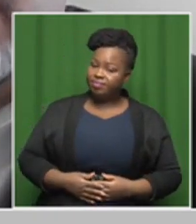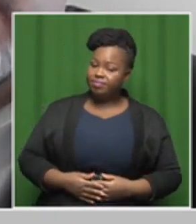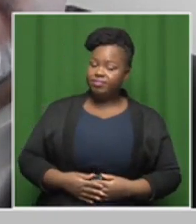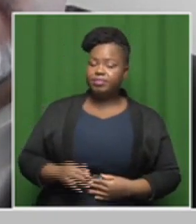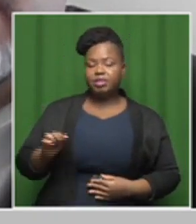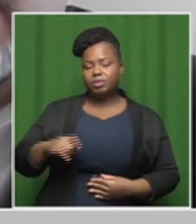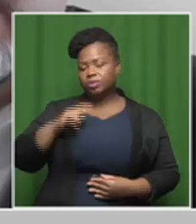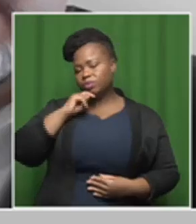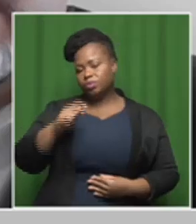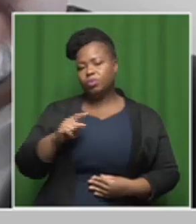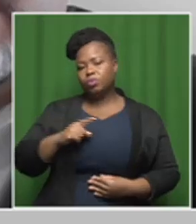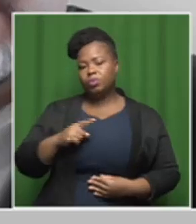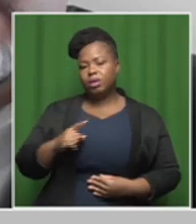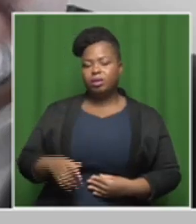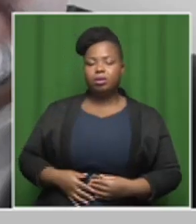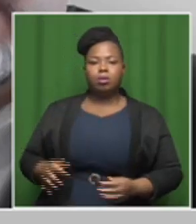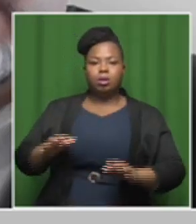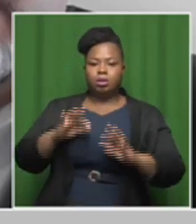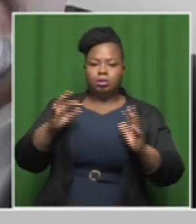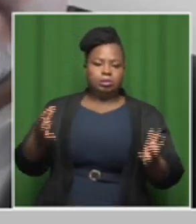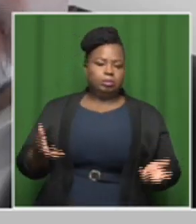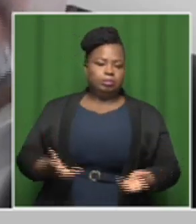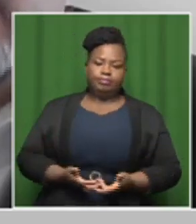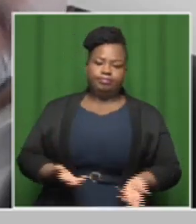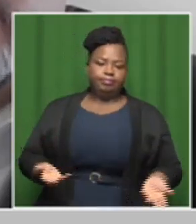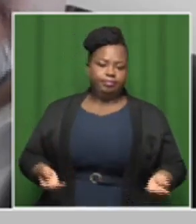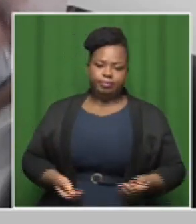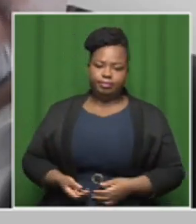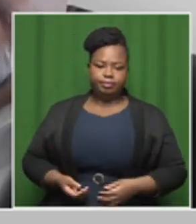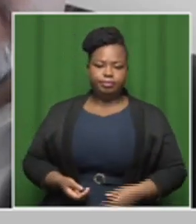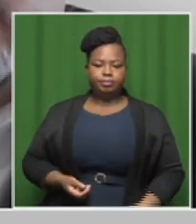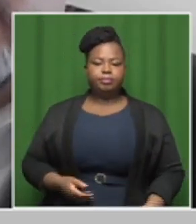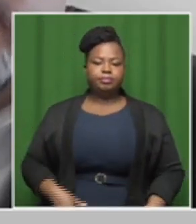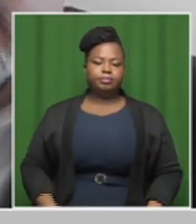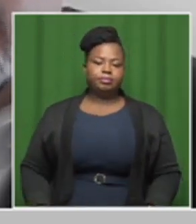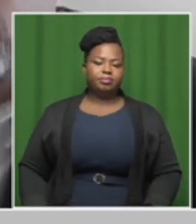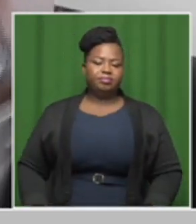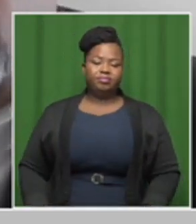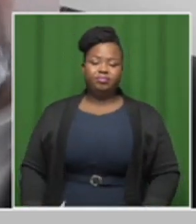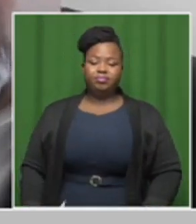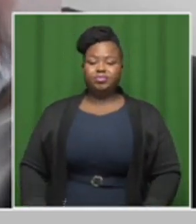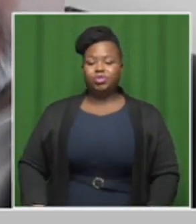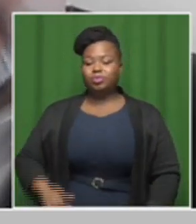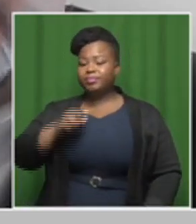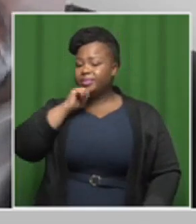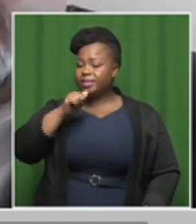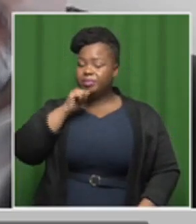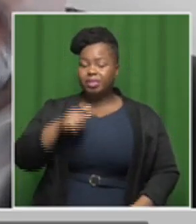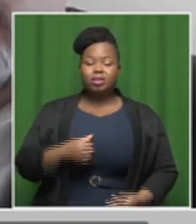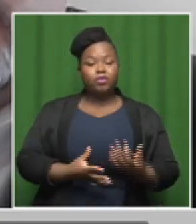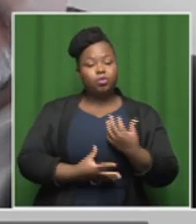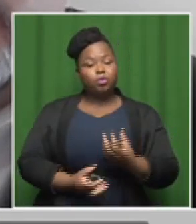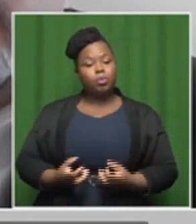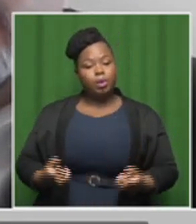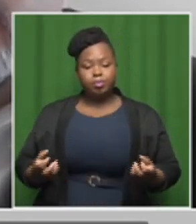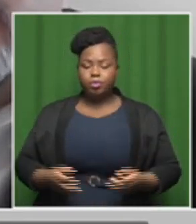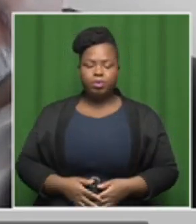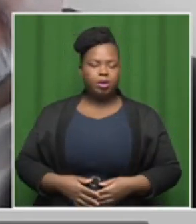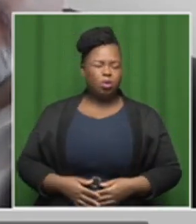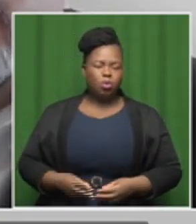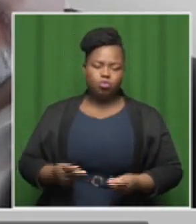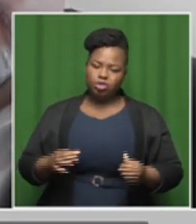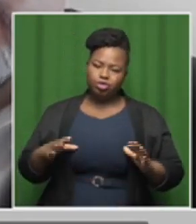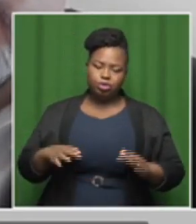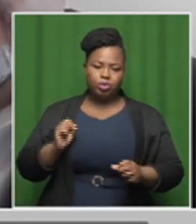I mean, aid agencies all over the world, no matter how wealthy or how poor it is, being very